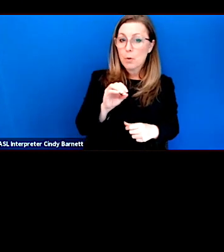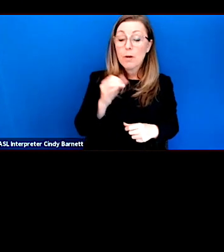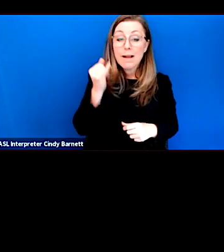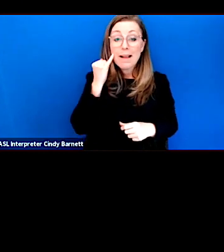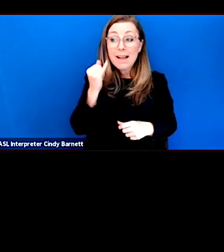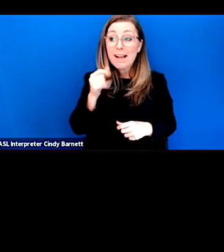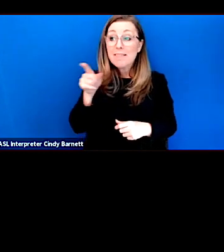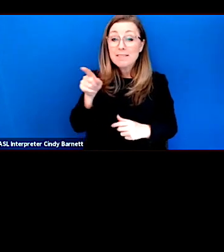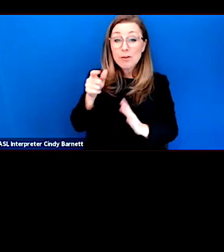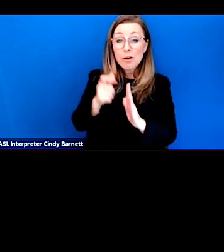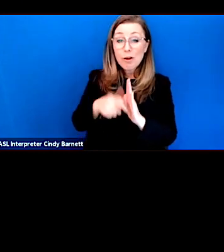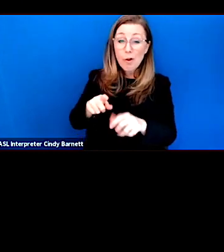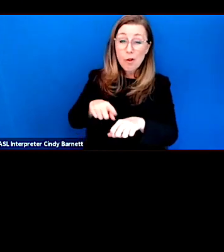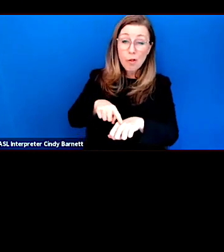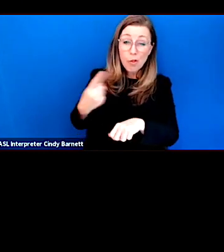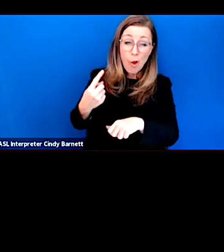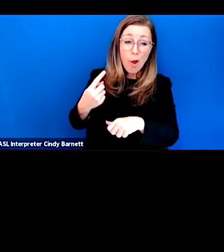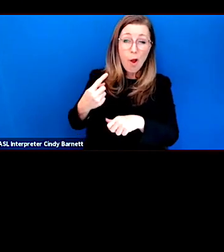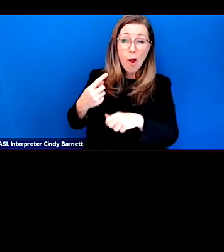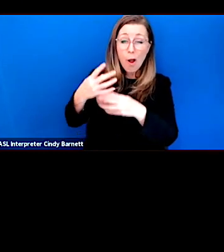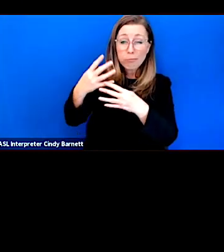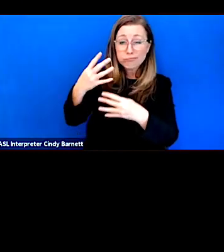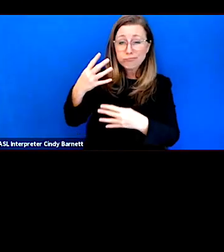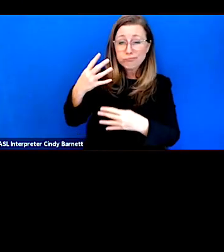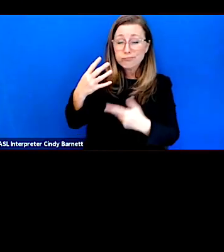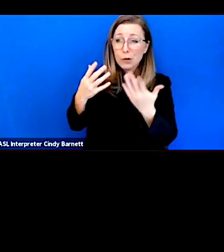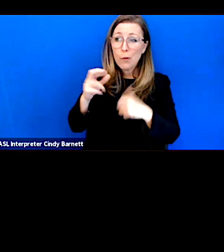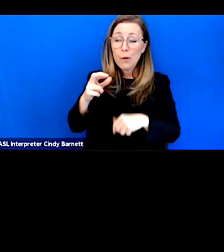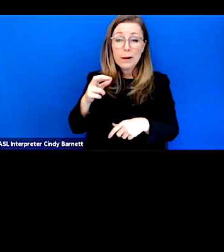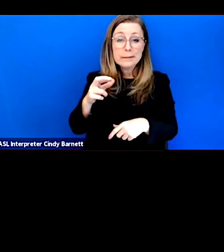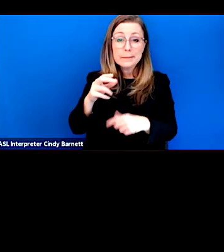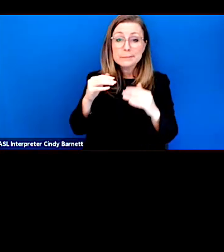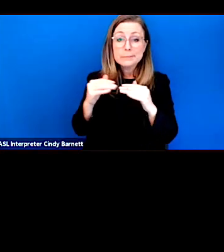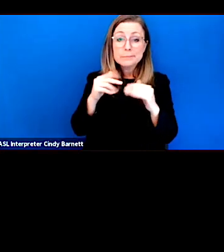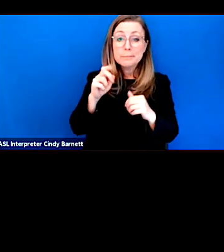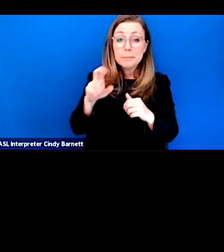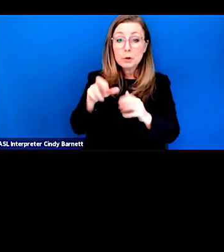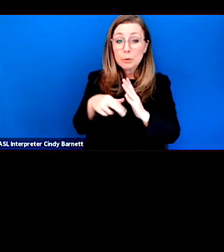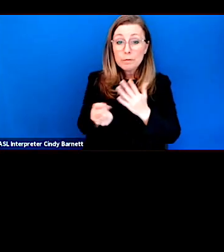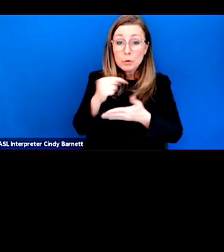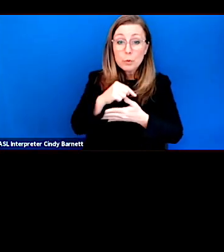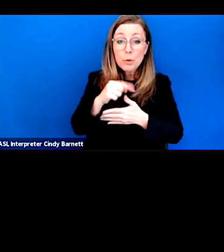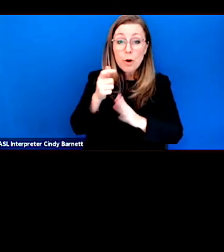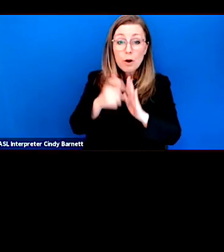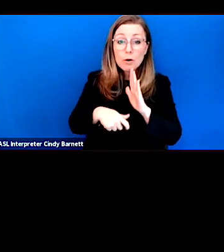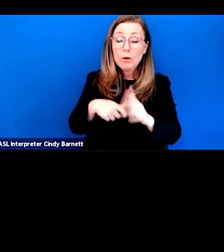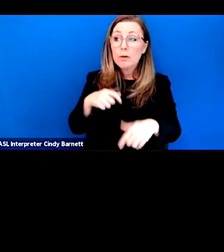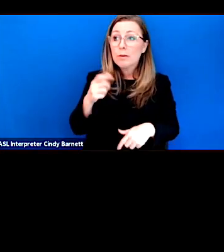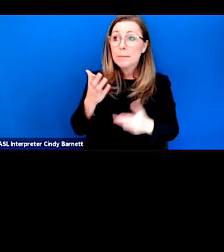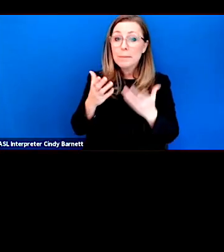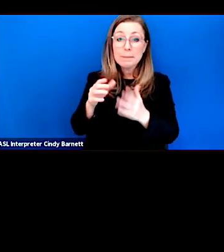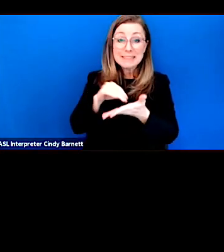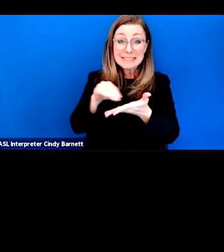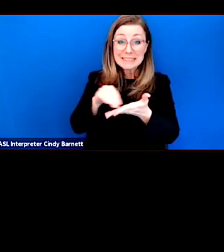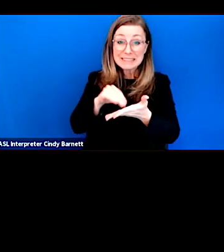peer-reviewed articles or dissertations that are like several hundred pages long, the memos will be significantly longer, but they're still going to be